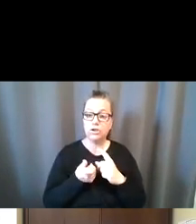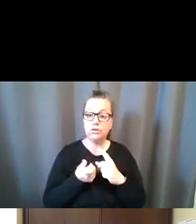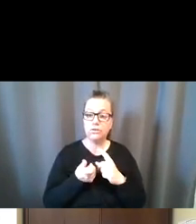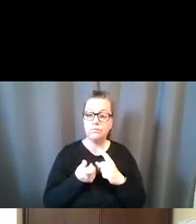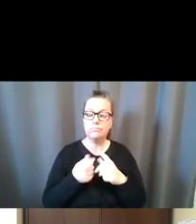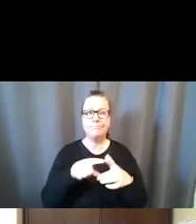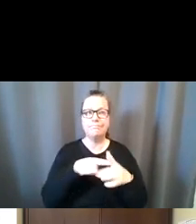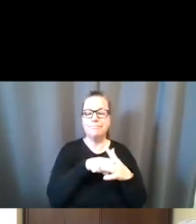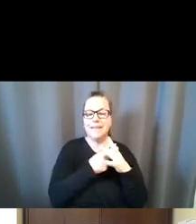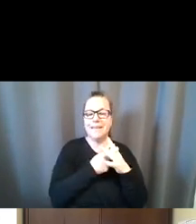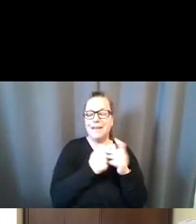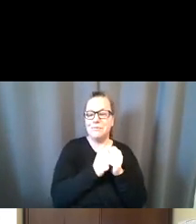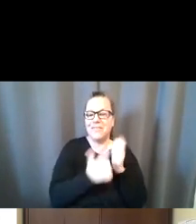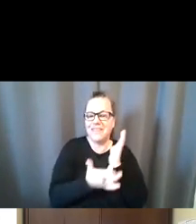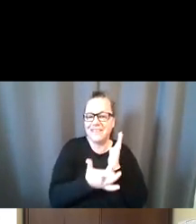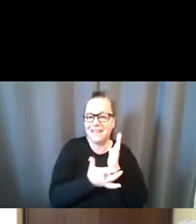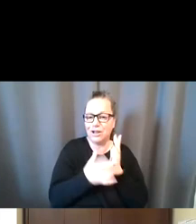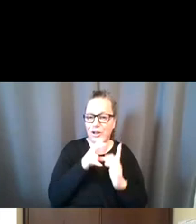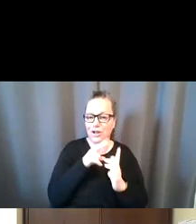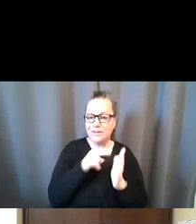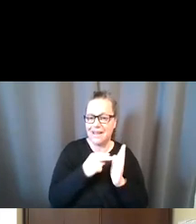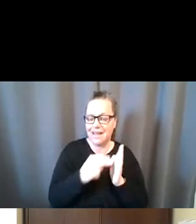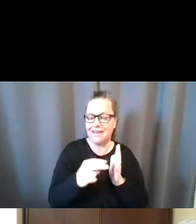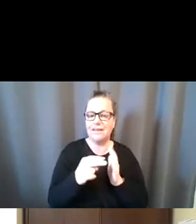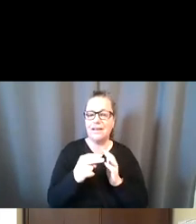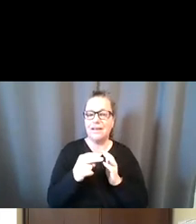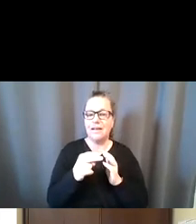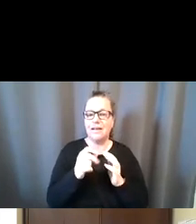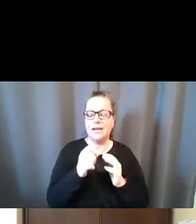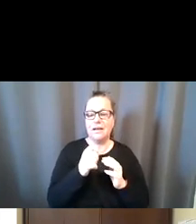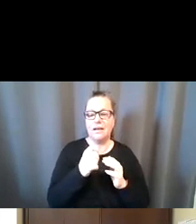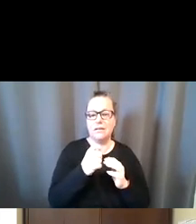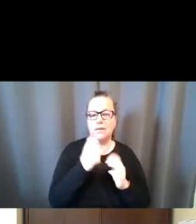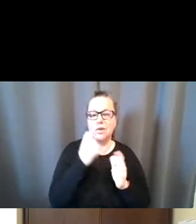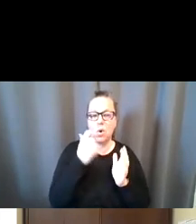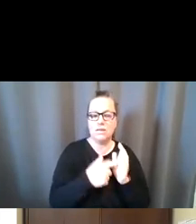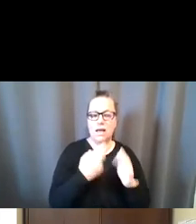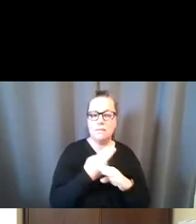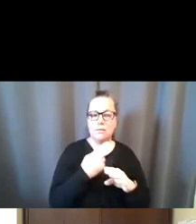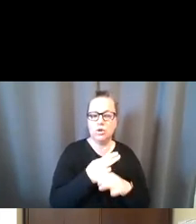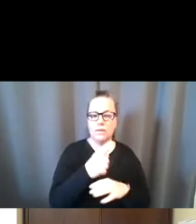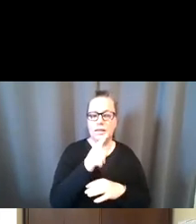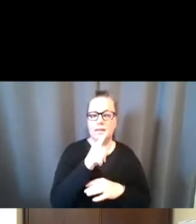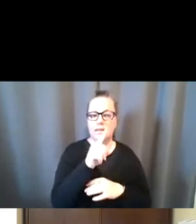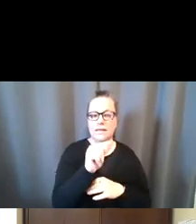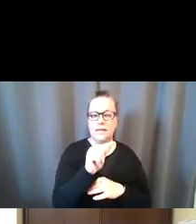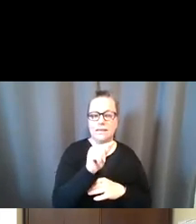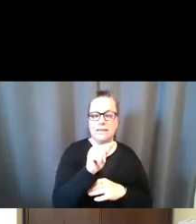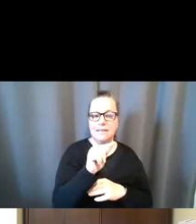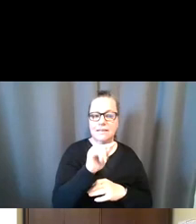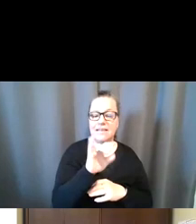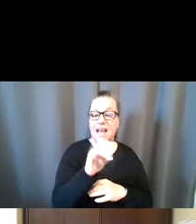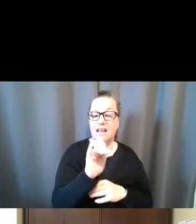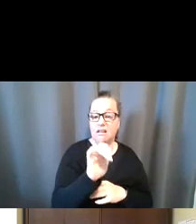beginning with the technical side. Notice I use technical, not technological, because there are technical solutions like a new